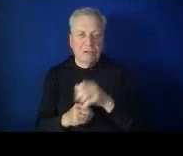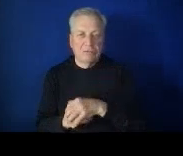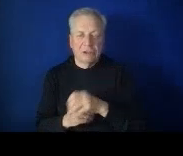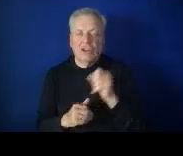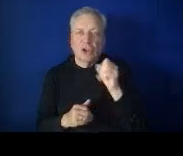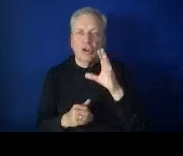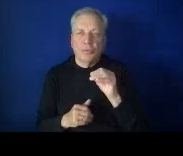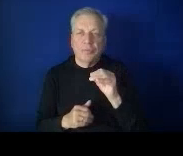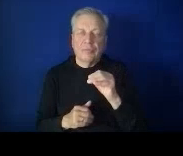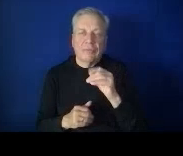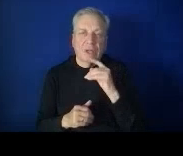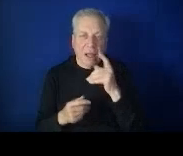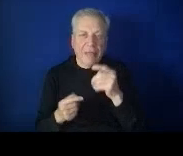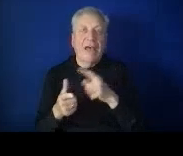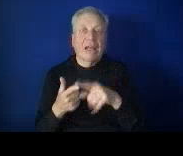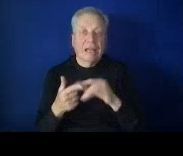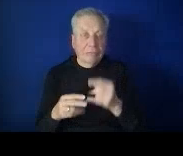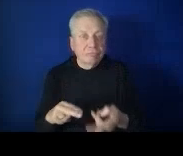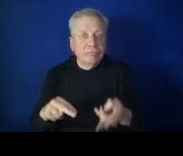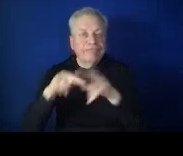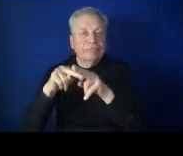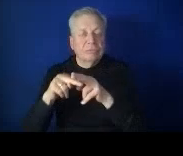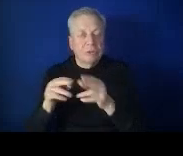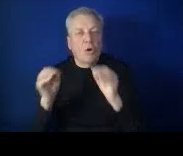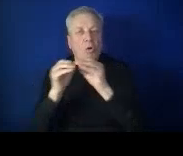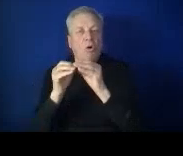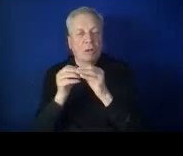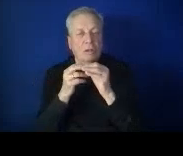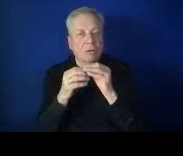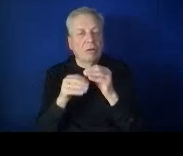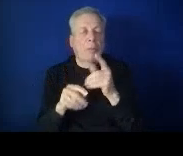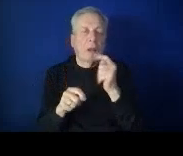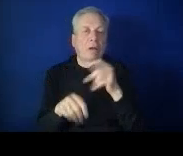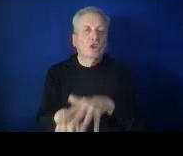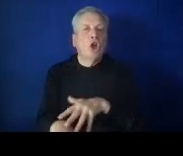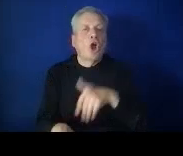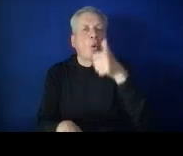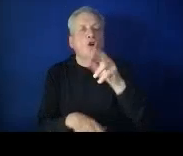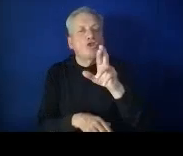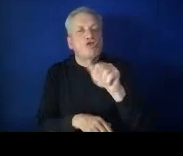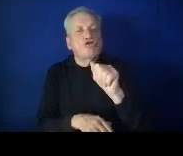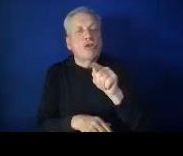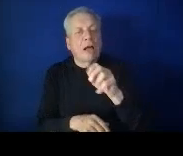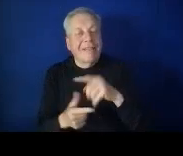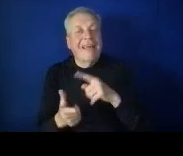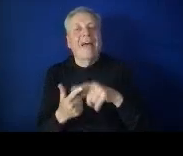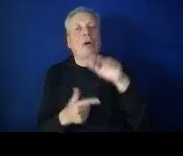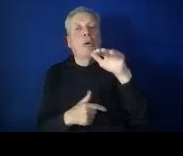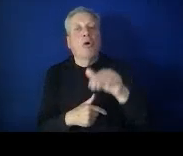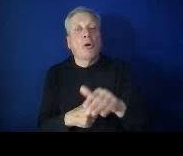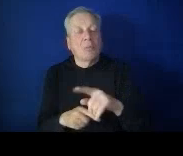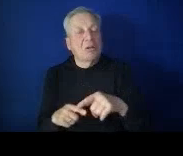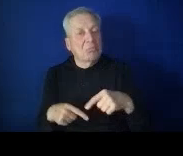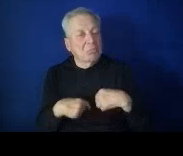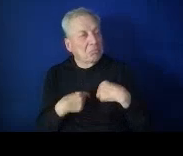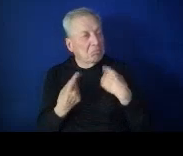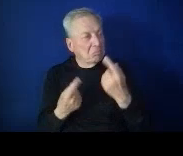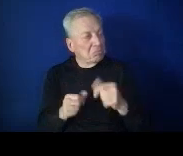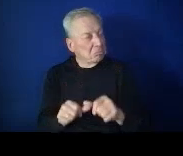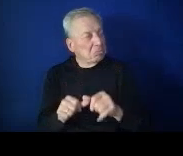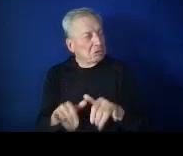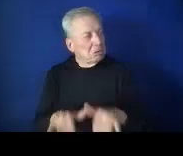So, and then it went up again, even more, but at a slower rate. Then it went down, and then it's been pretty steady for the last few years in